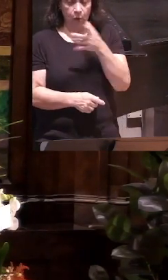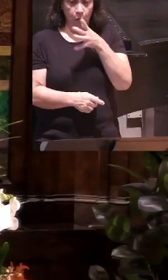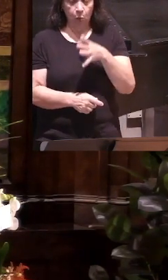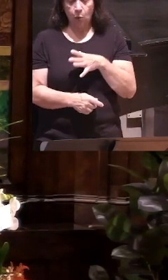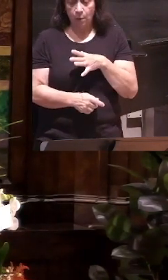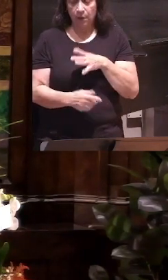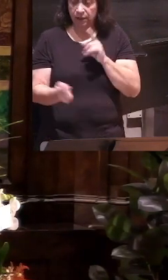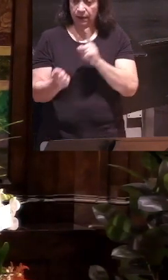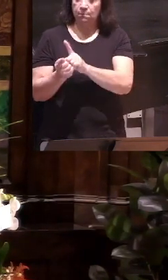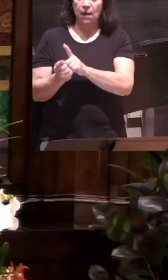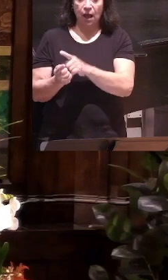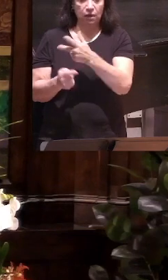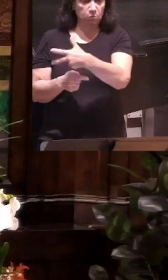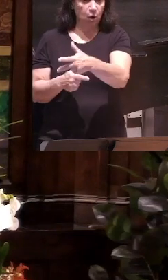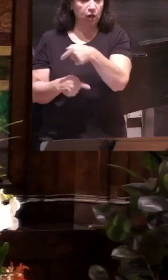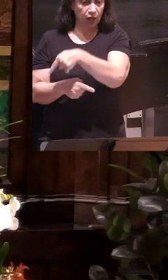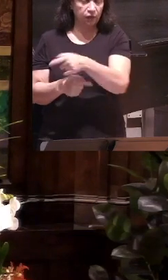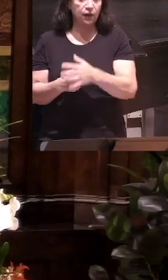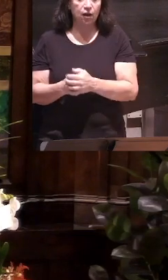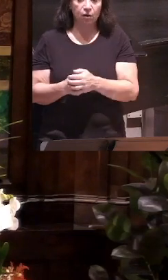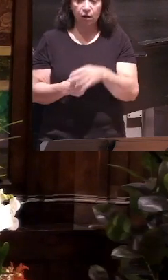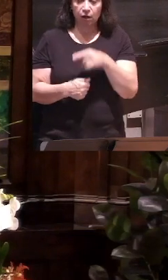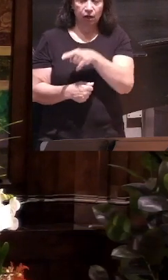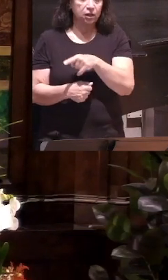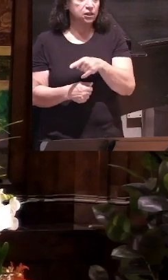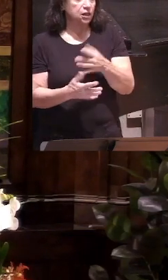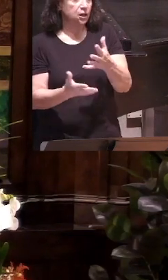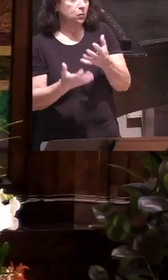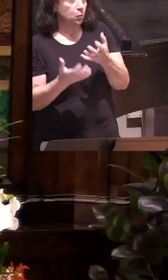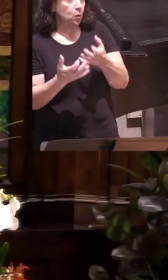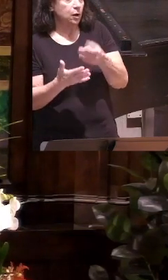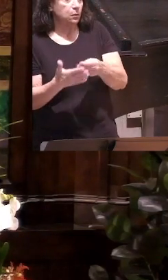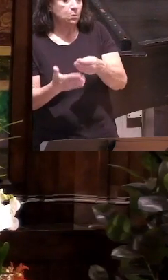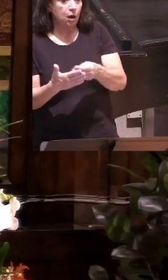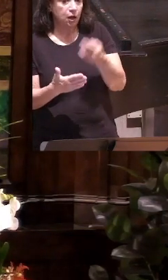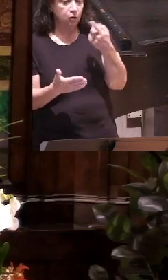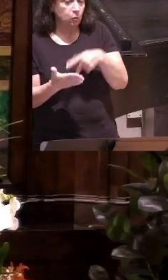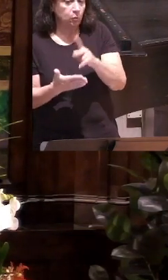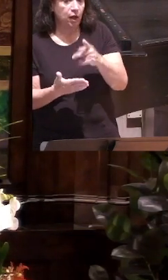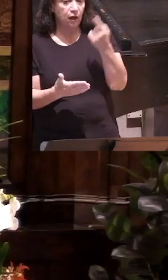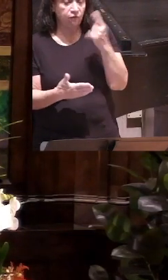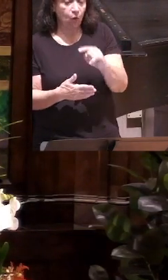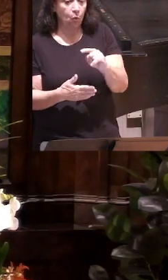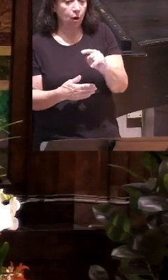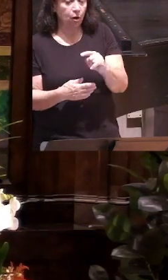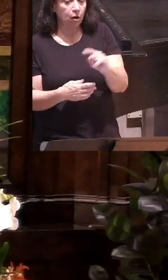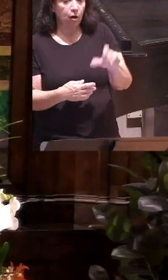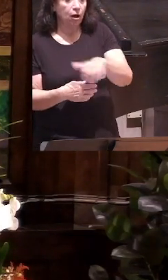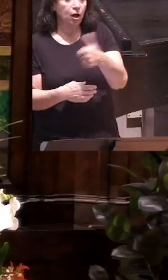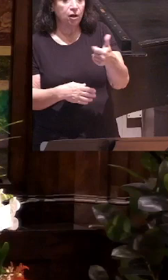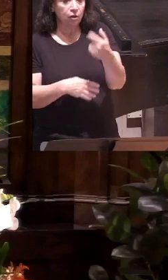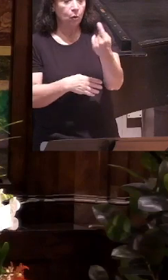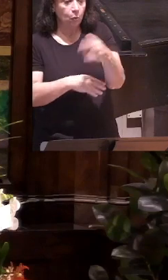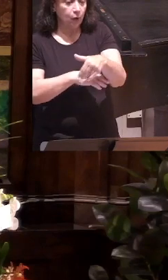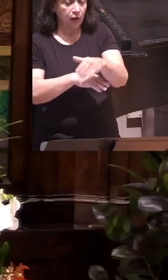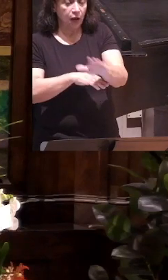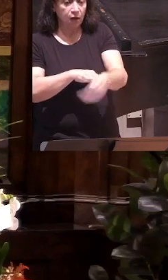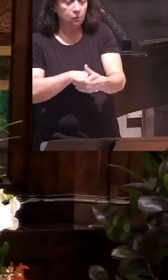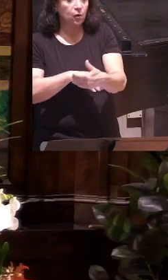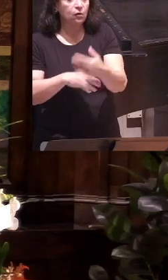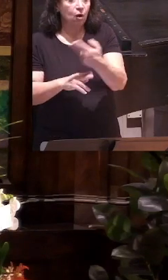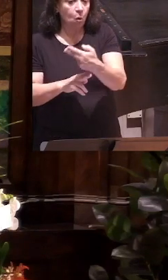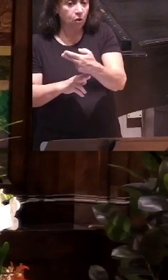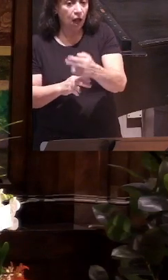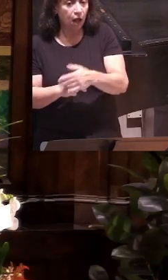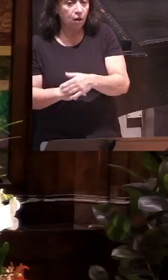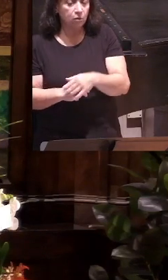she had met in the parking lot who was in dire need of money to pay for another night in the hotel